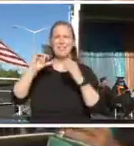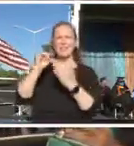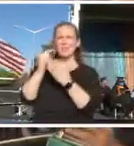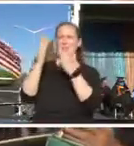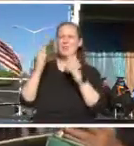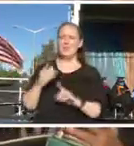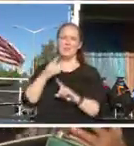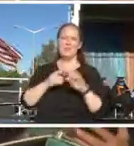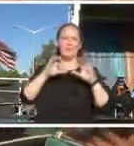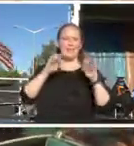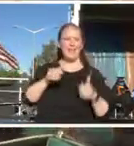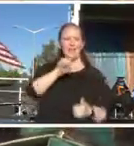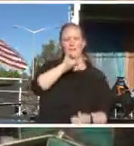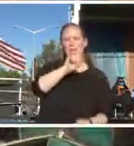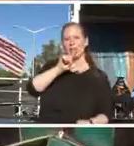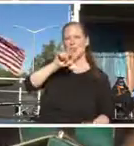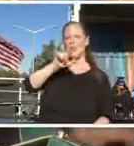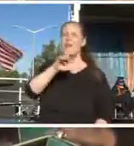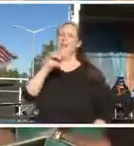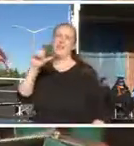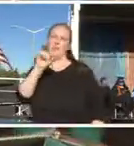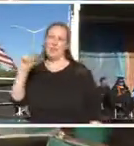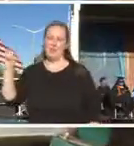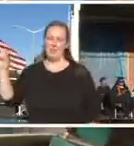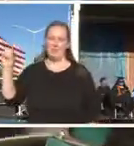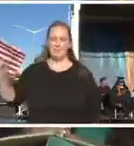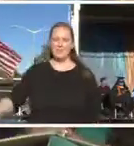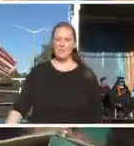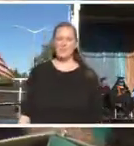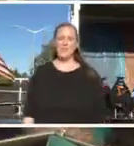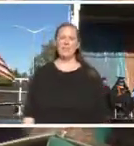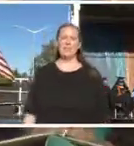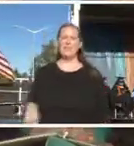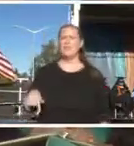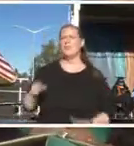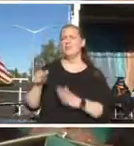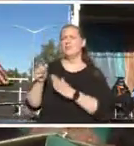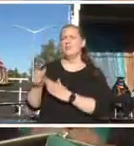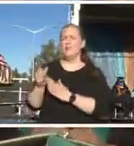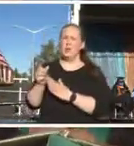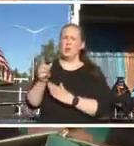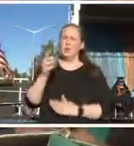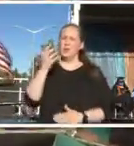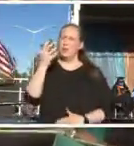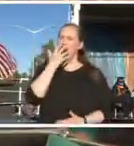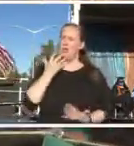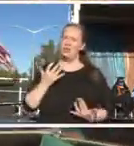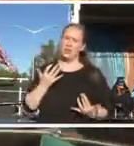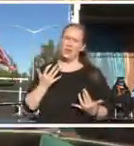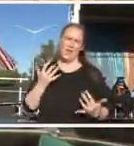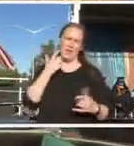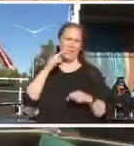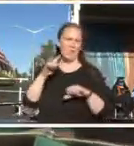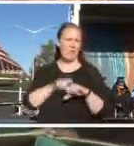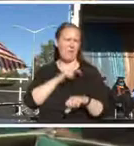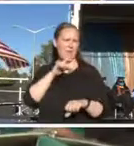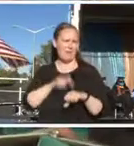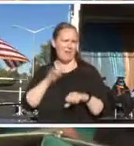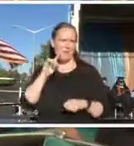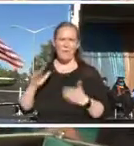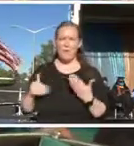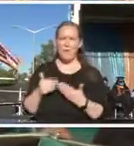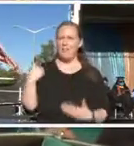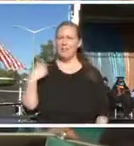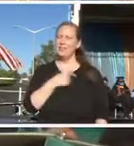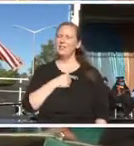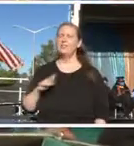class of 2021 and 2020. This moment has been such a long time coming for us all. I